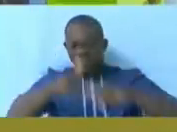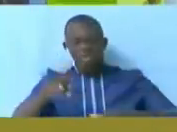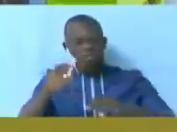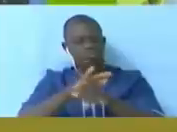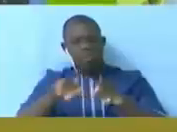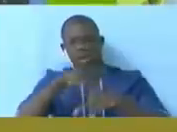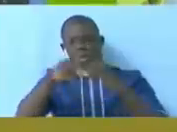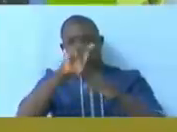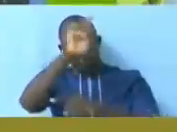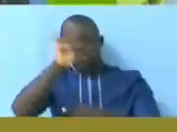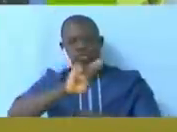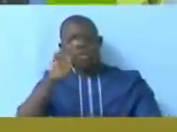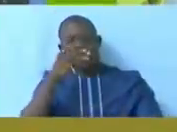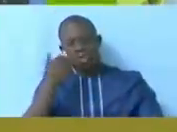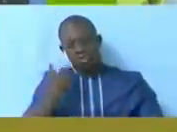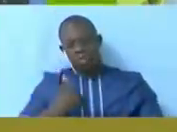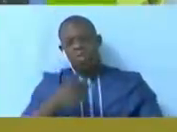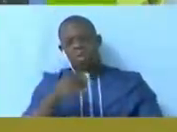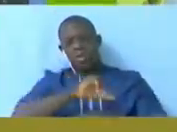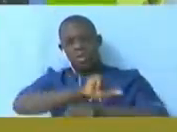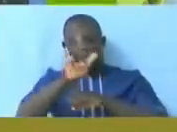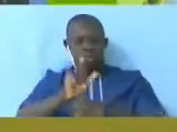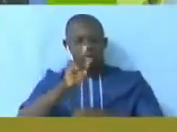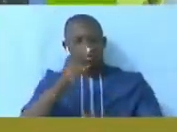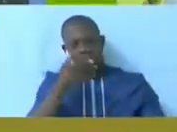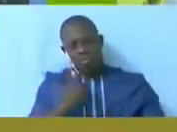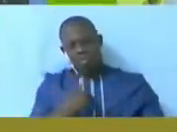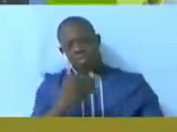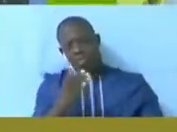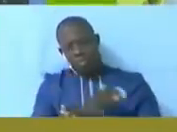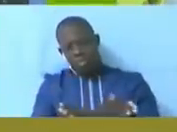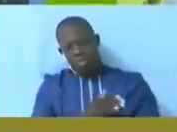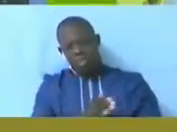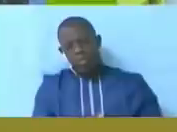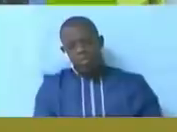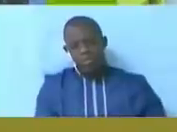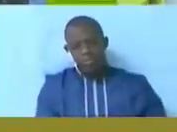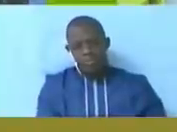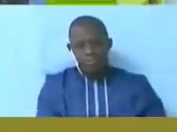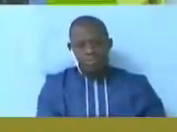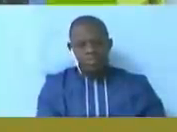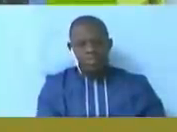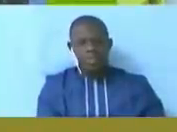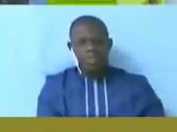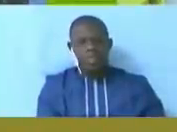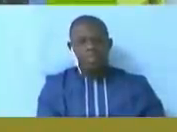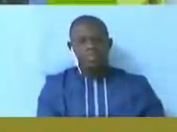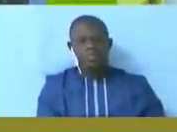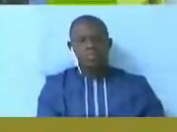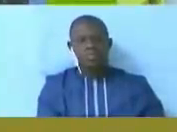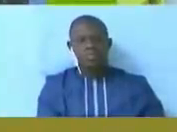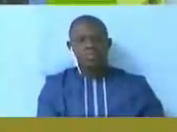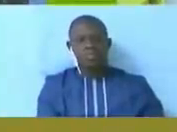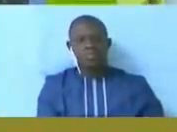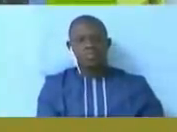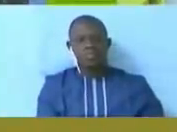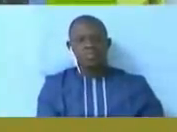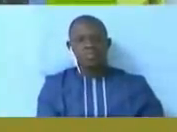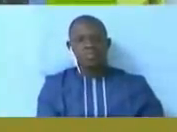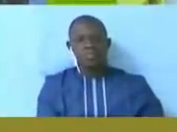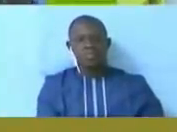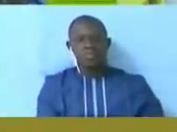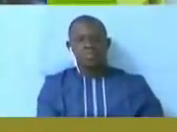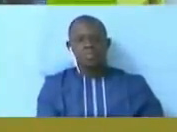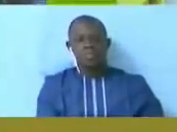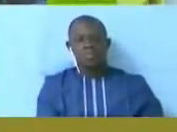mansakundaning imang taranya ke miyalongo mol banko dingol fonga jigitan wal. On a daily occurrence, things would happen to the